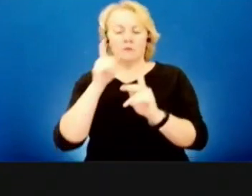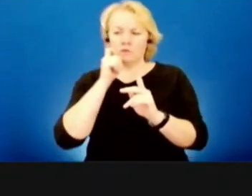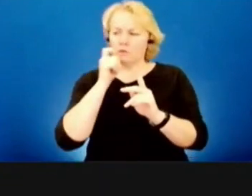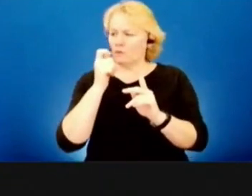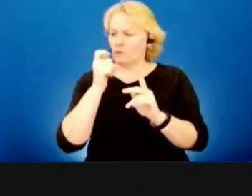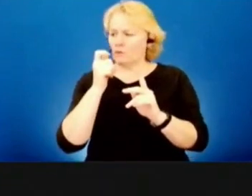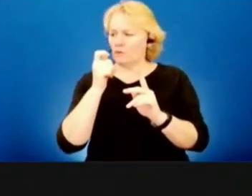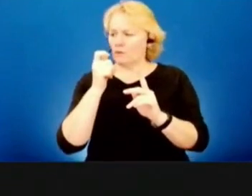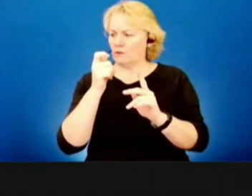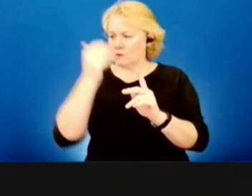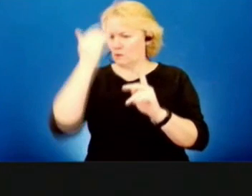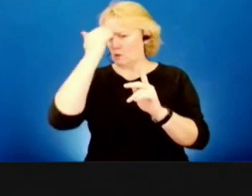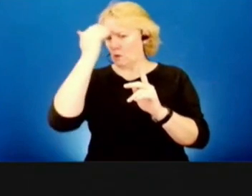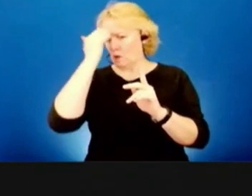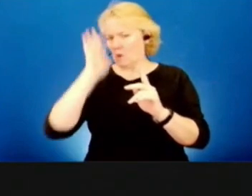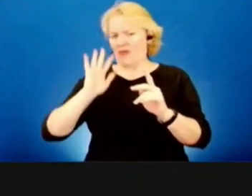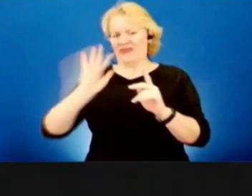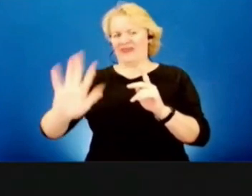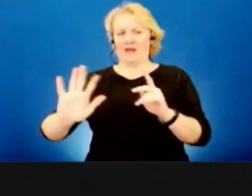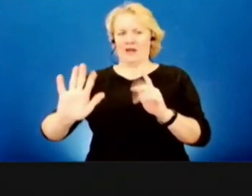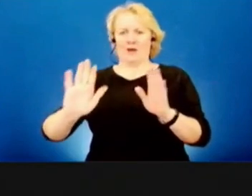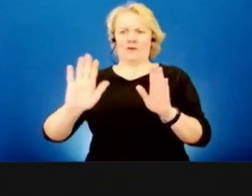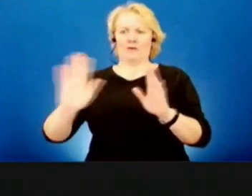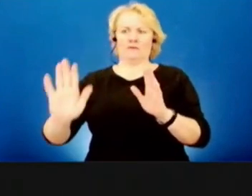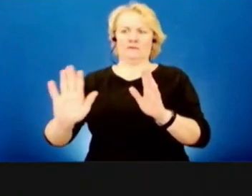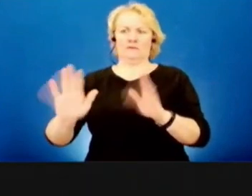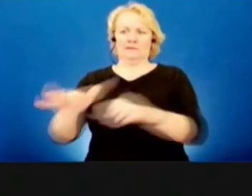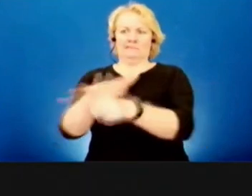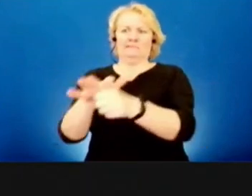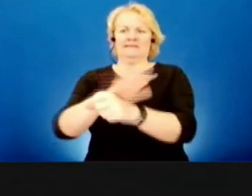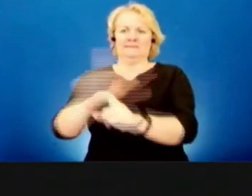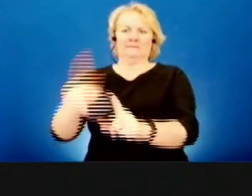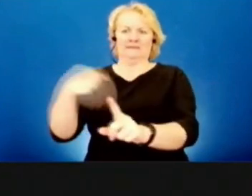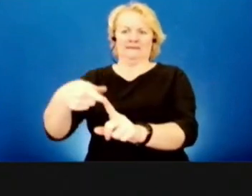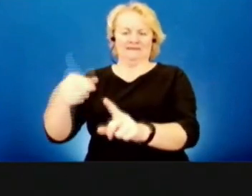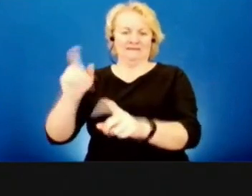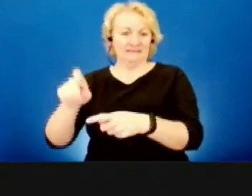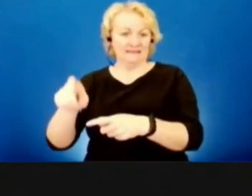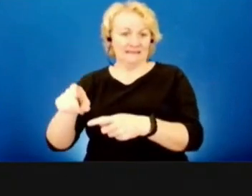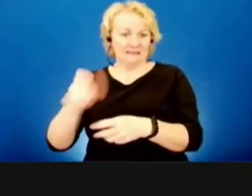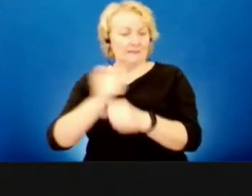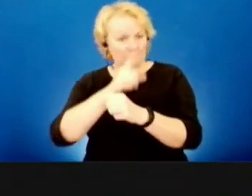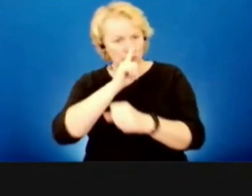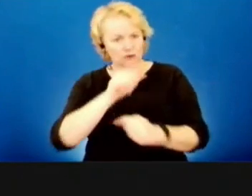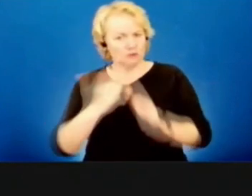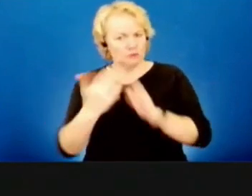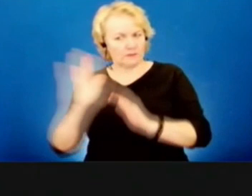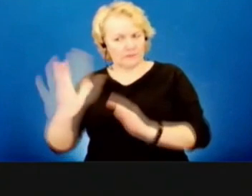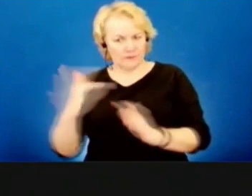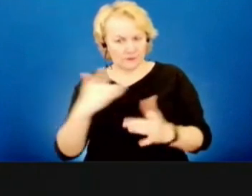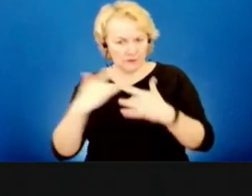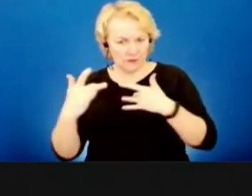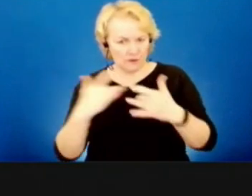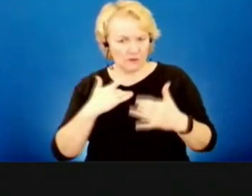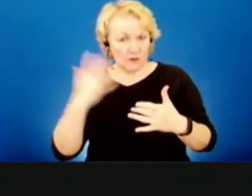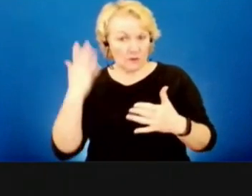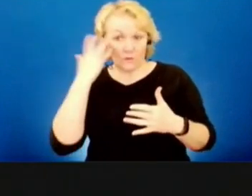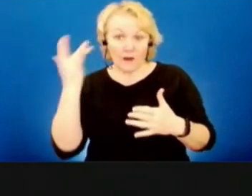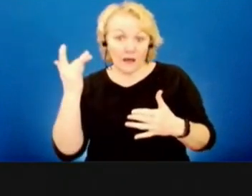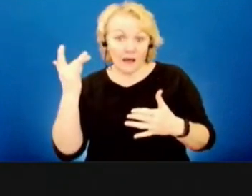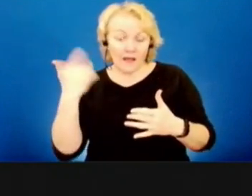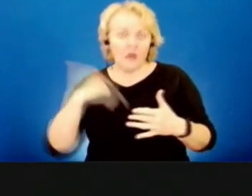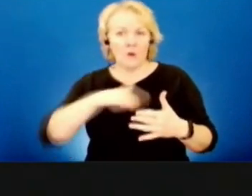are more attuned to individual needs, to make sure that we are addressing their concerns so that we can